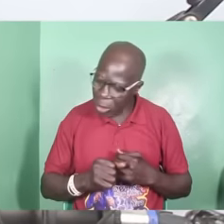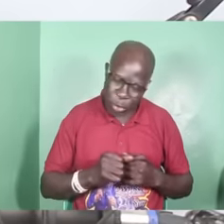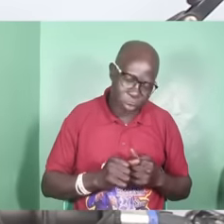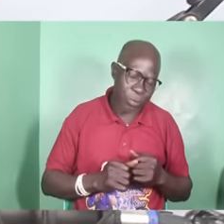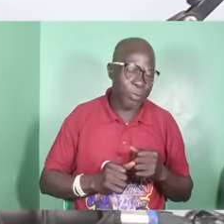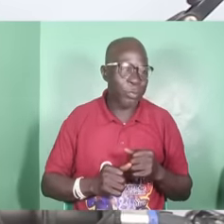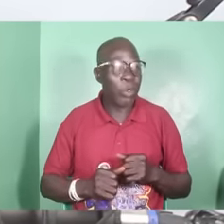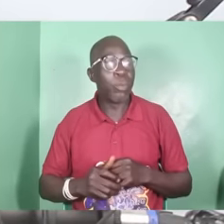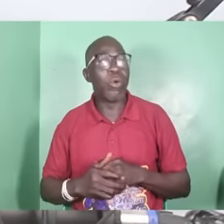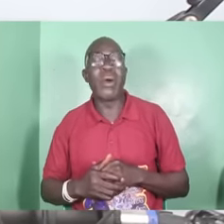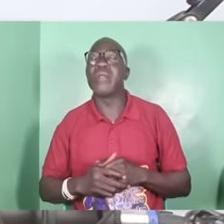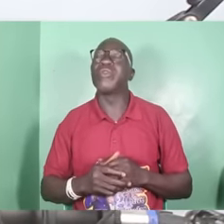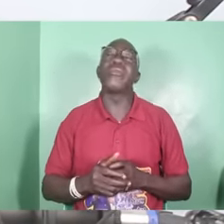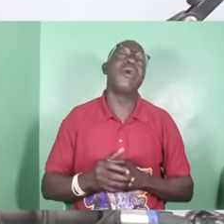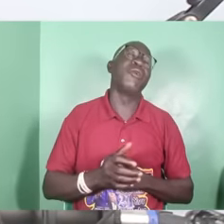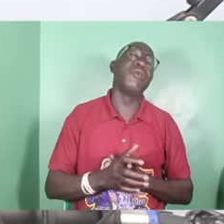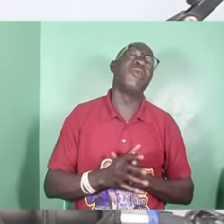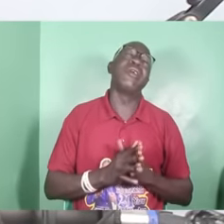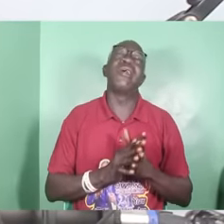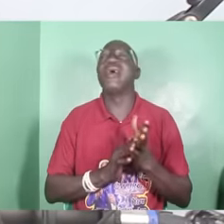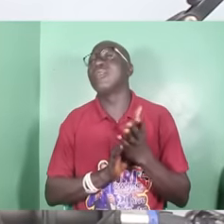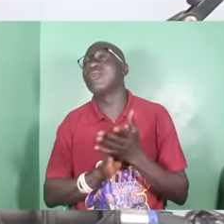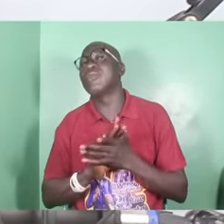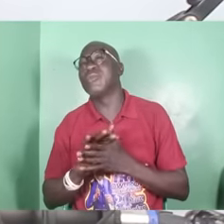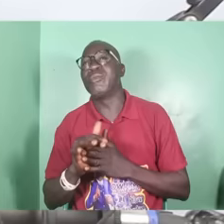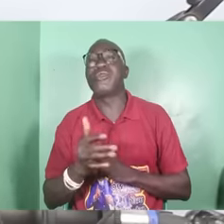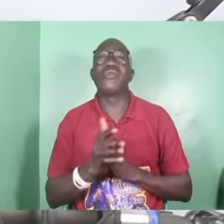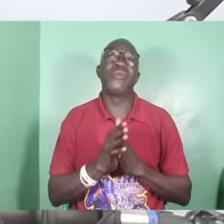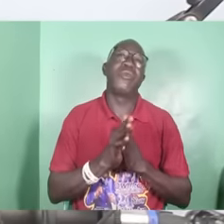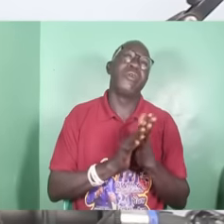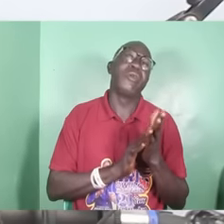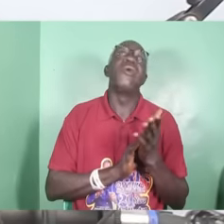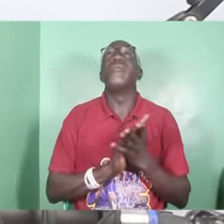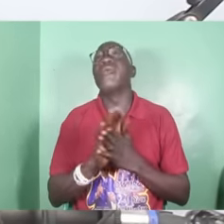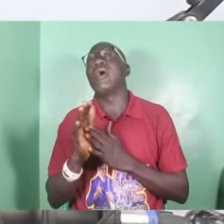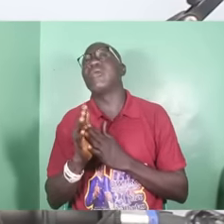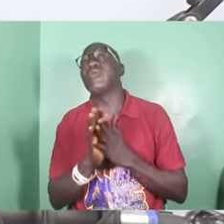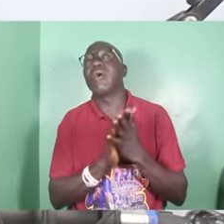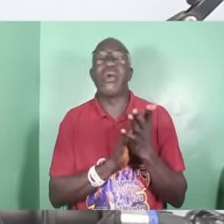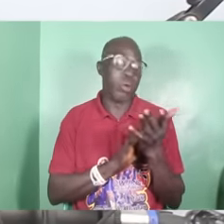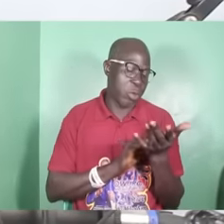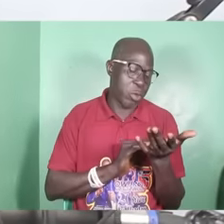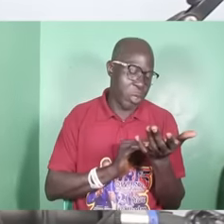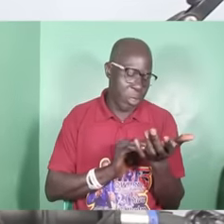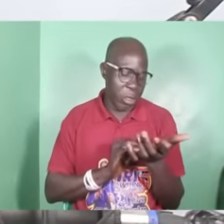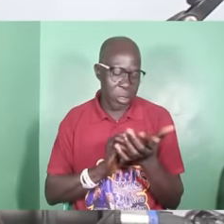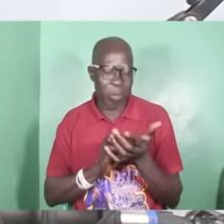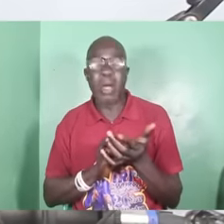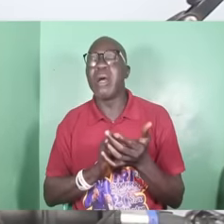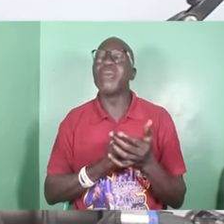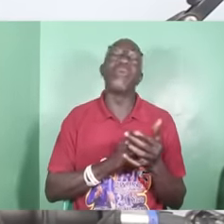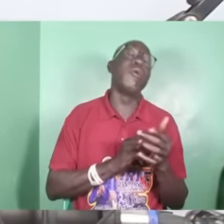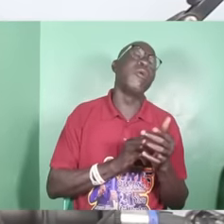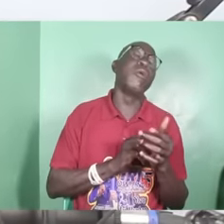atoju moju mo wa dupe ore atoju moju mo wa dupe ore